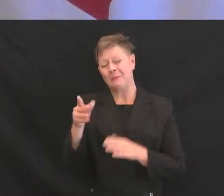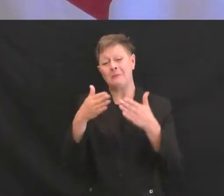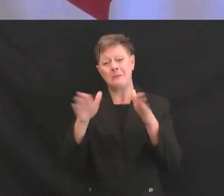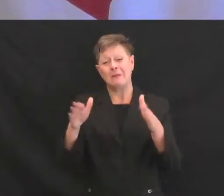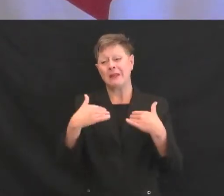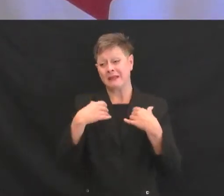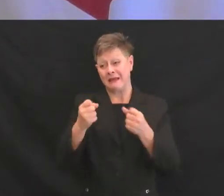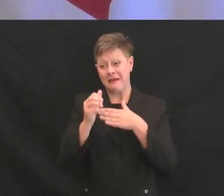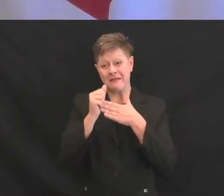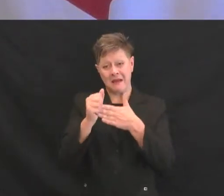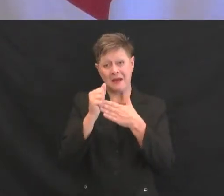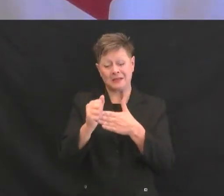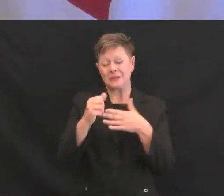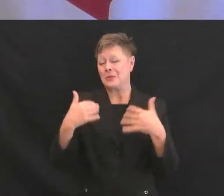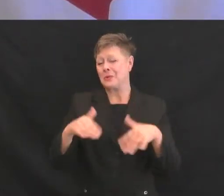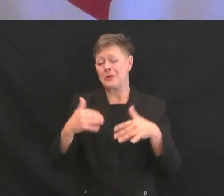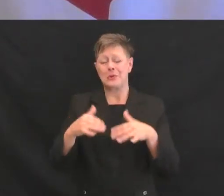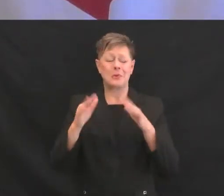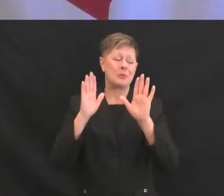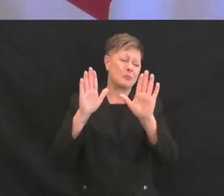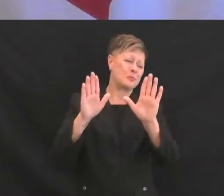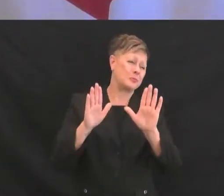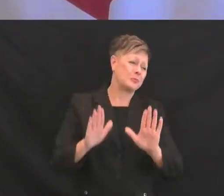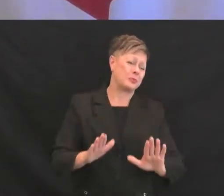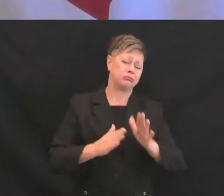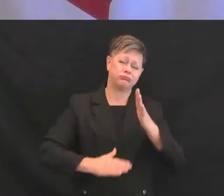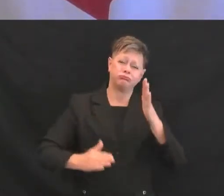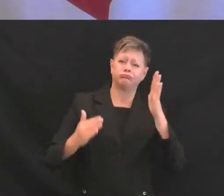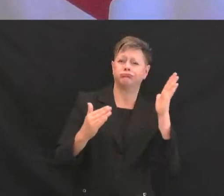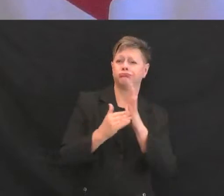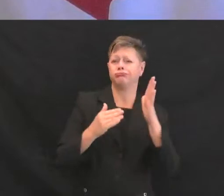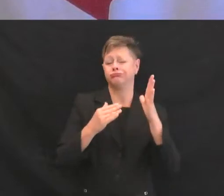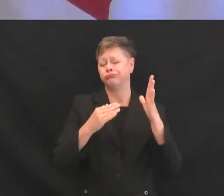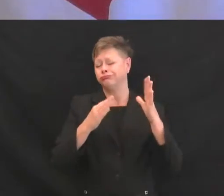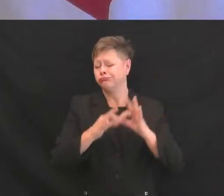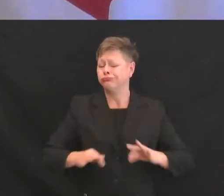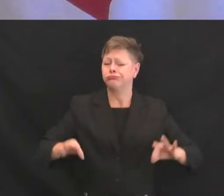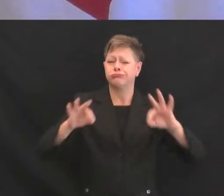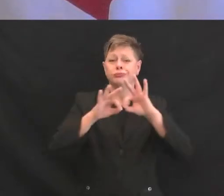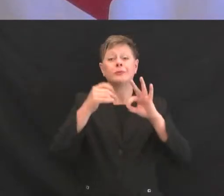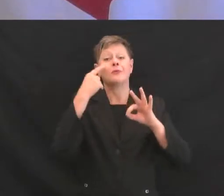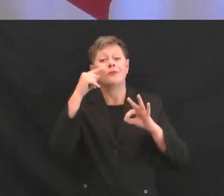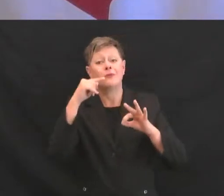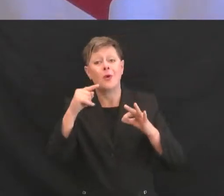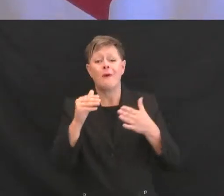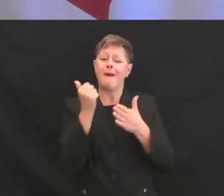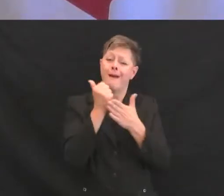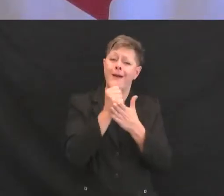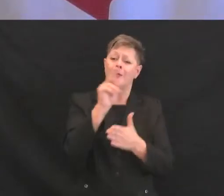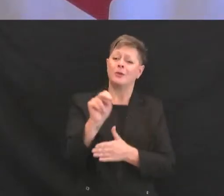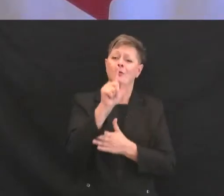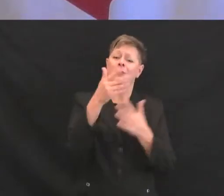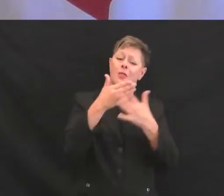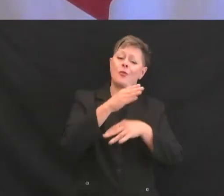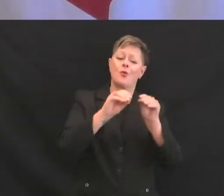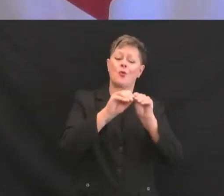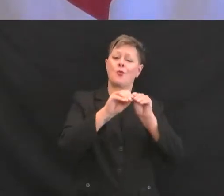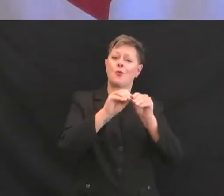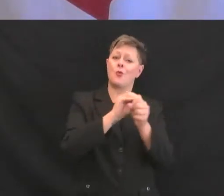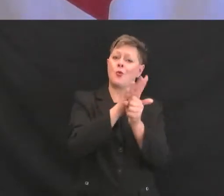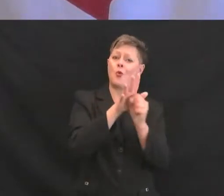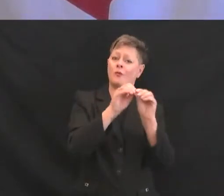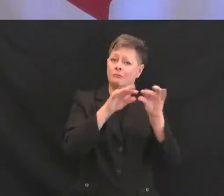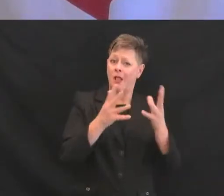was and continues to be paramount in leading Newfoundland and Labrador's response to COVID-19. Throughout the